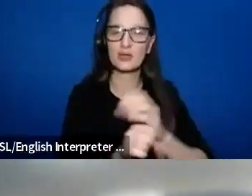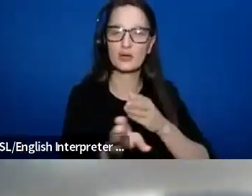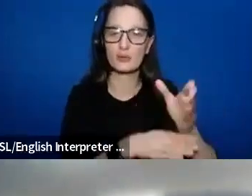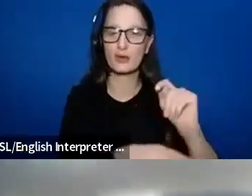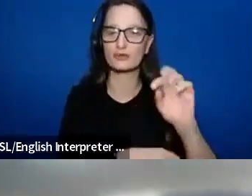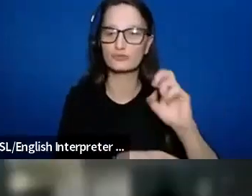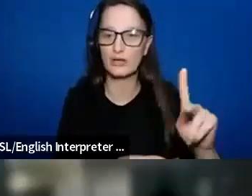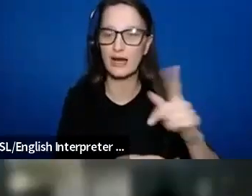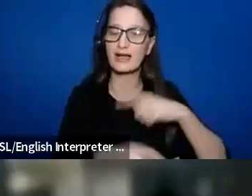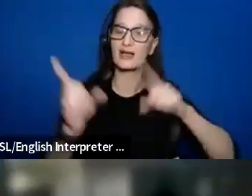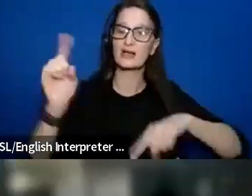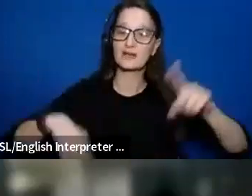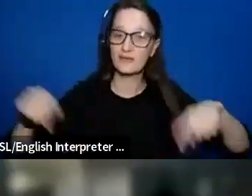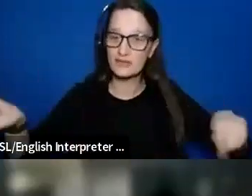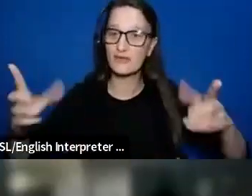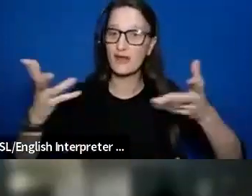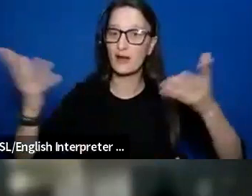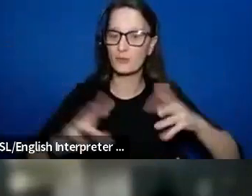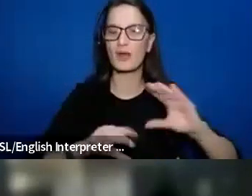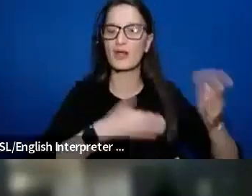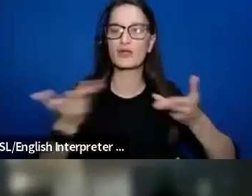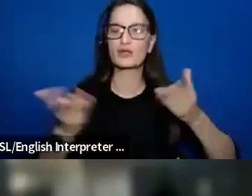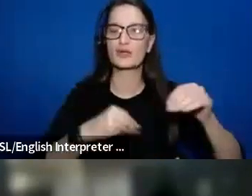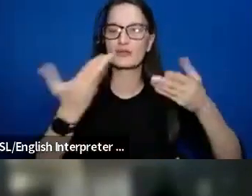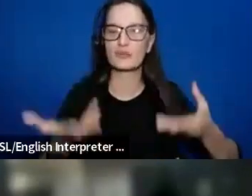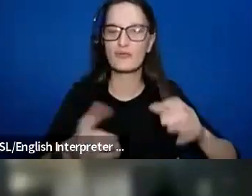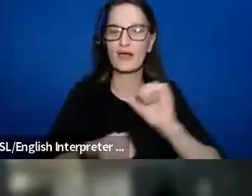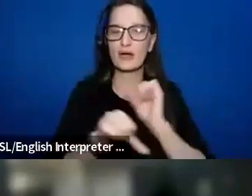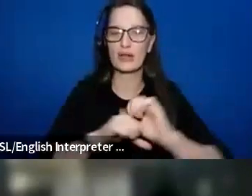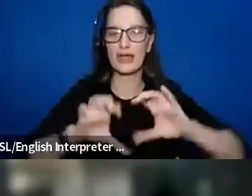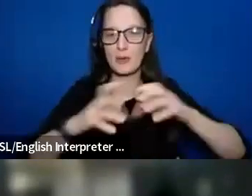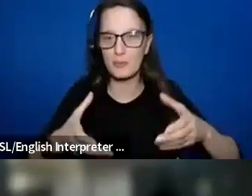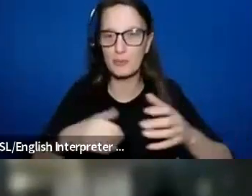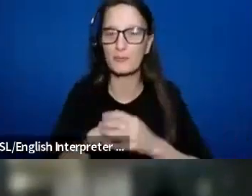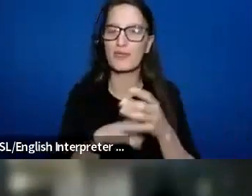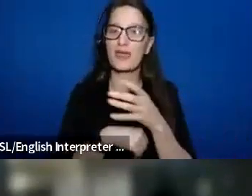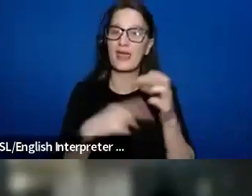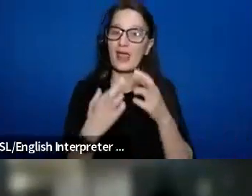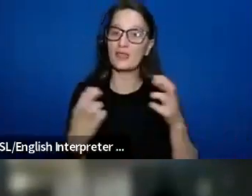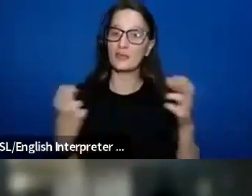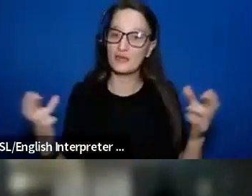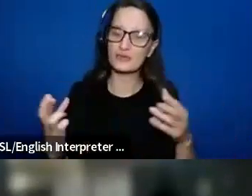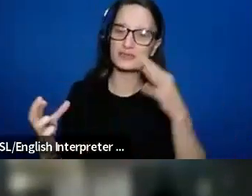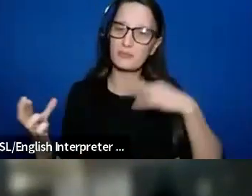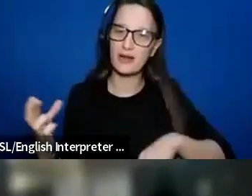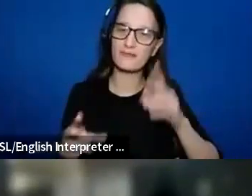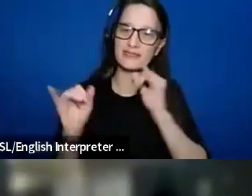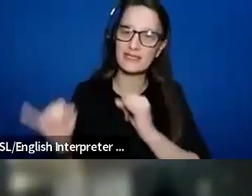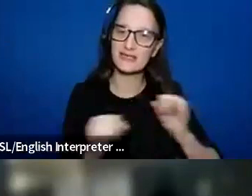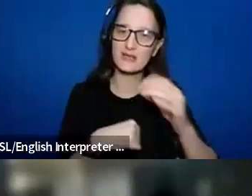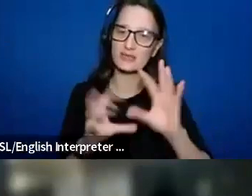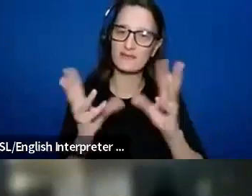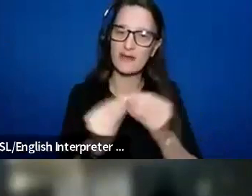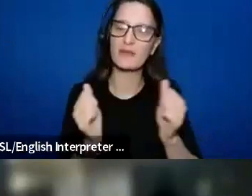service provider labor pool. And emergency preparedness resources are of particular benefit to those individuals and families with the